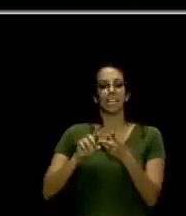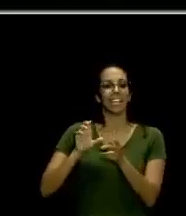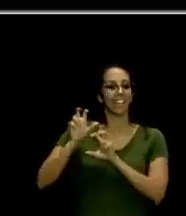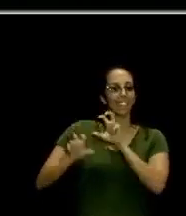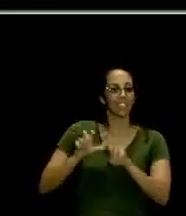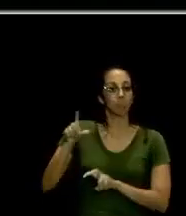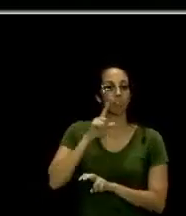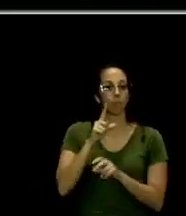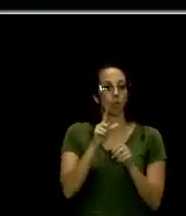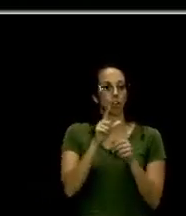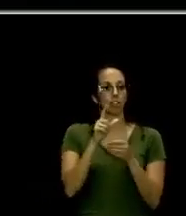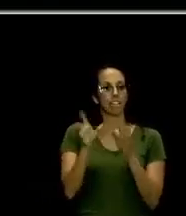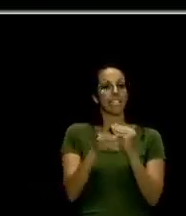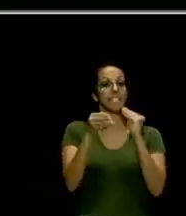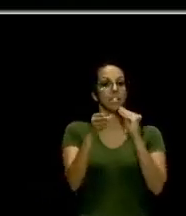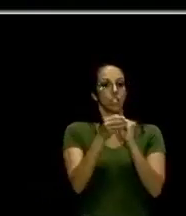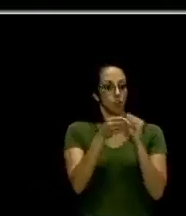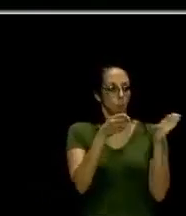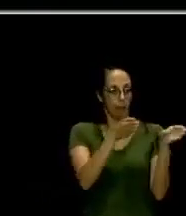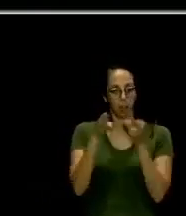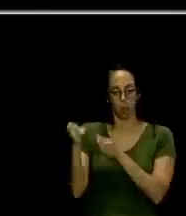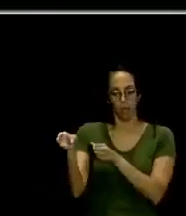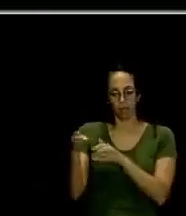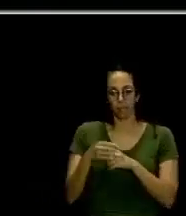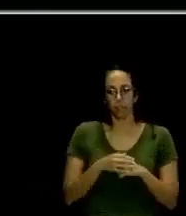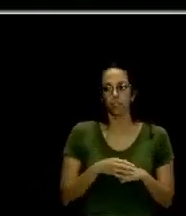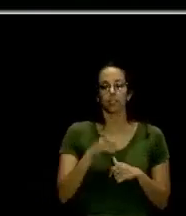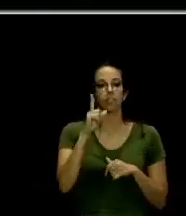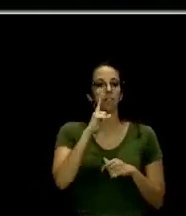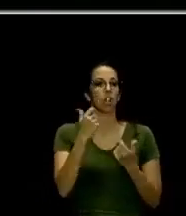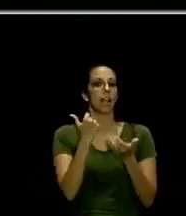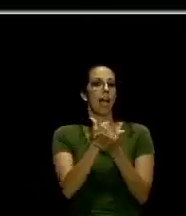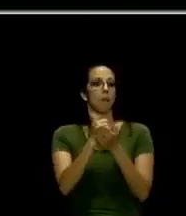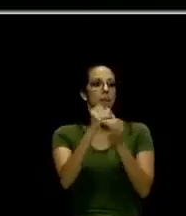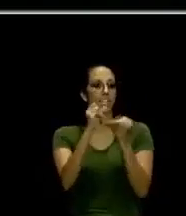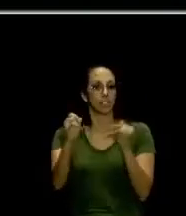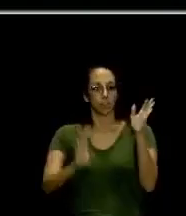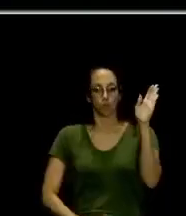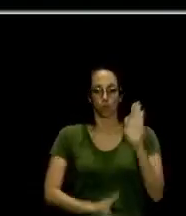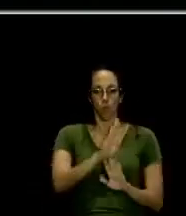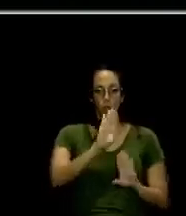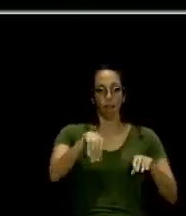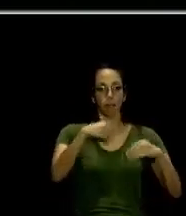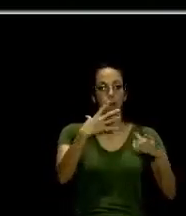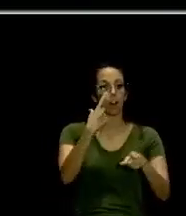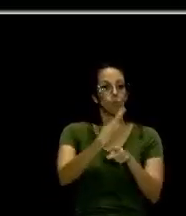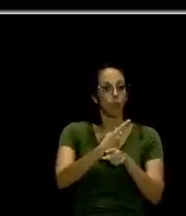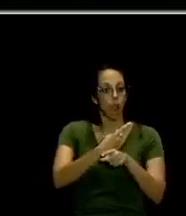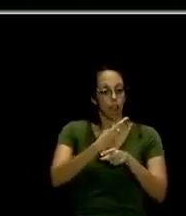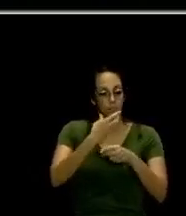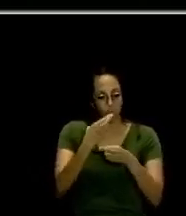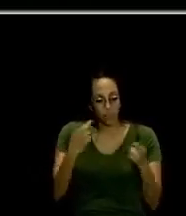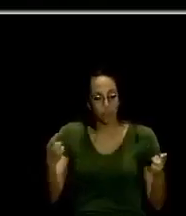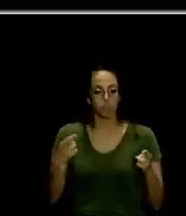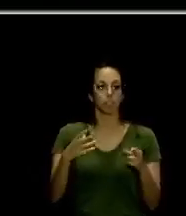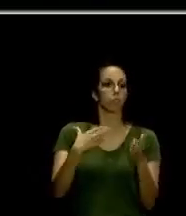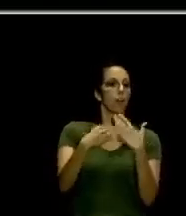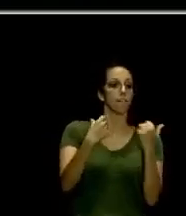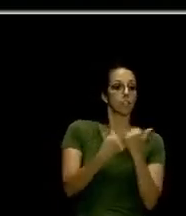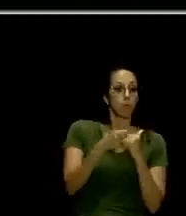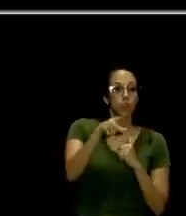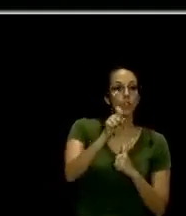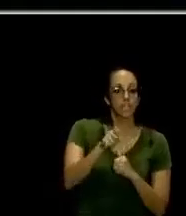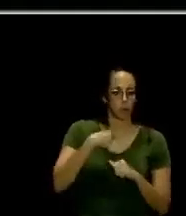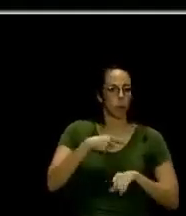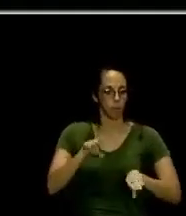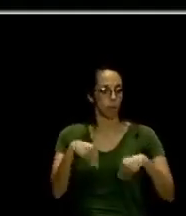pathways, all of which focus on empowering individuals to thrive by providing the resources and the supports that you need.